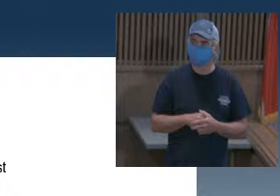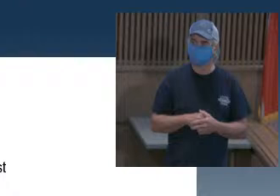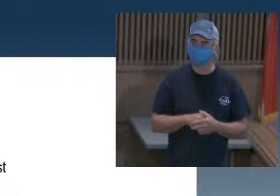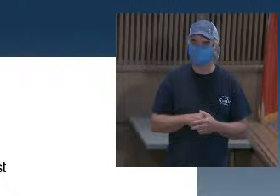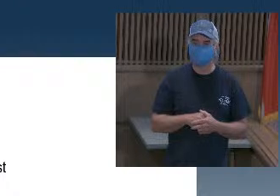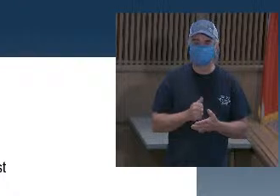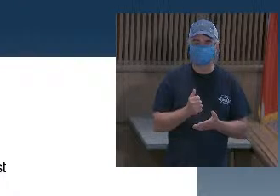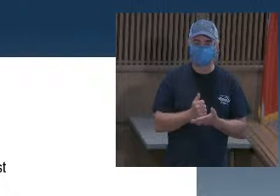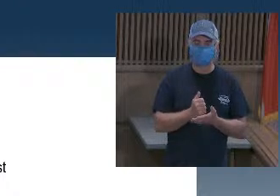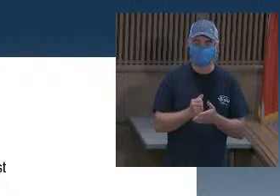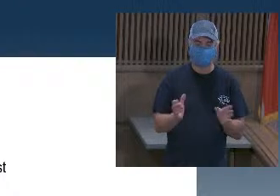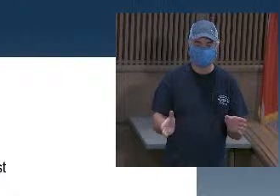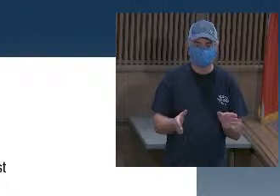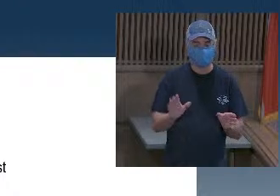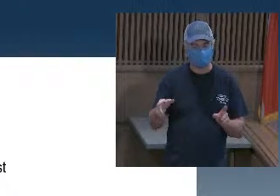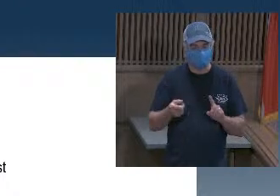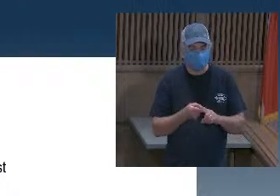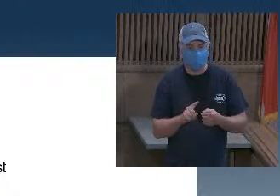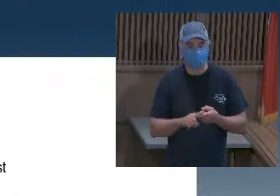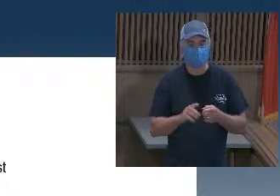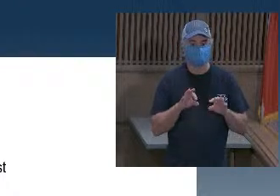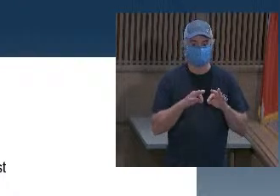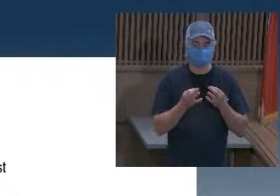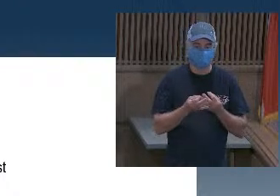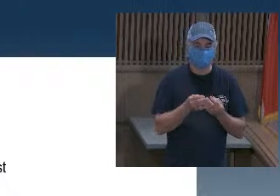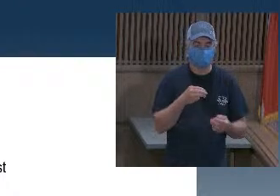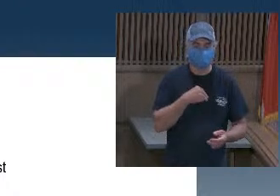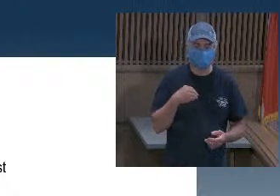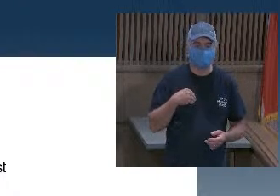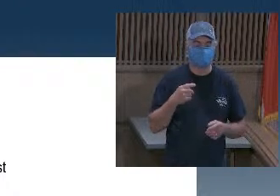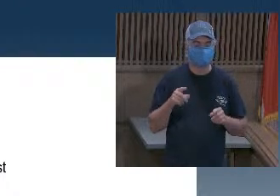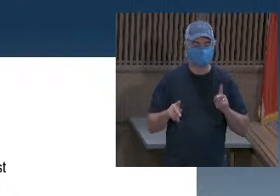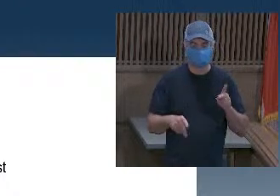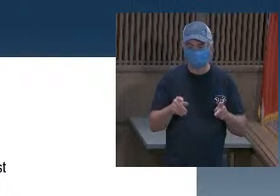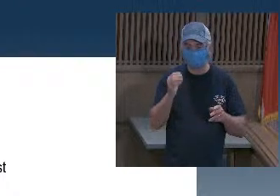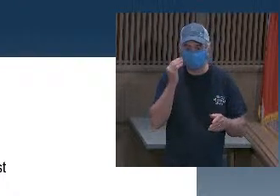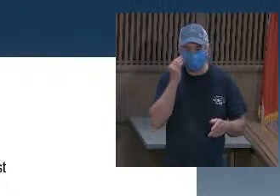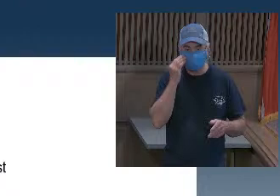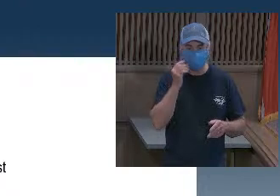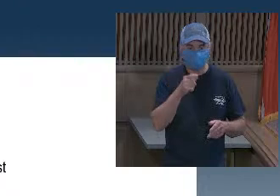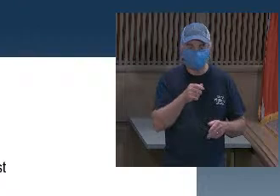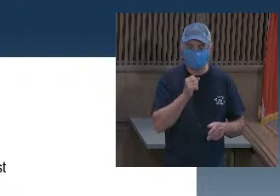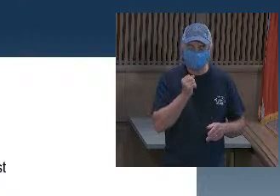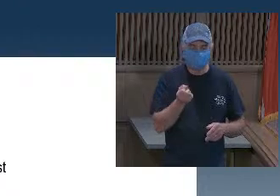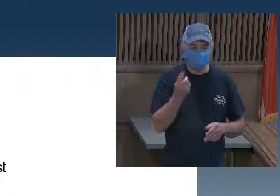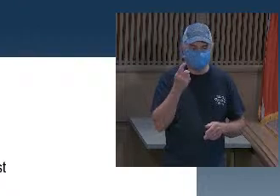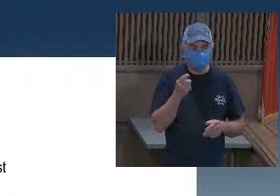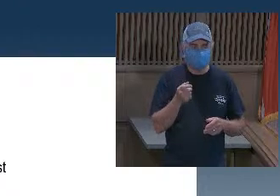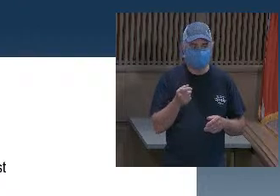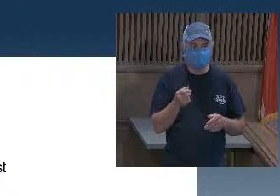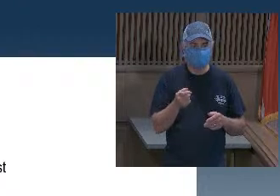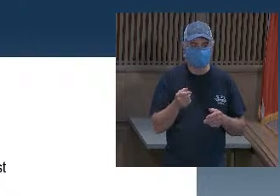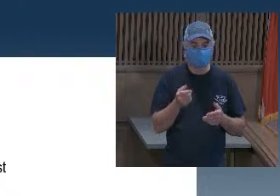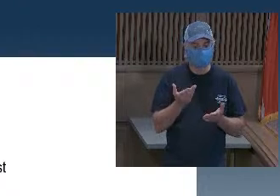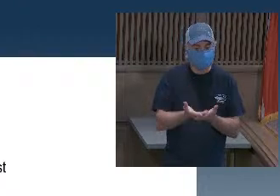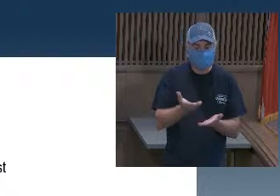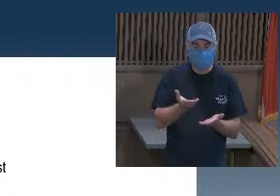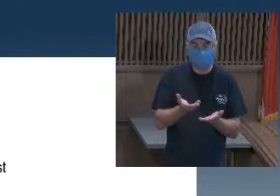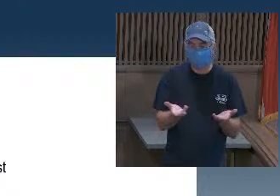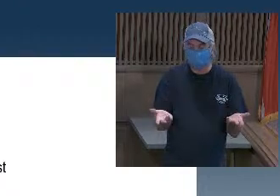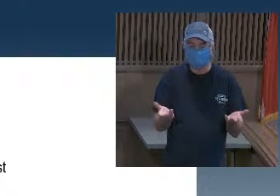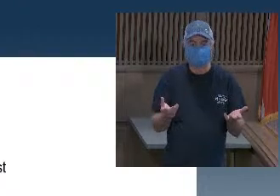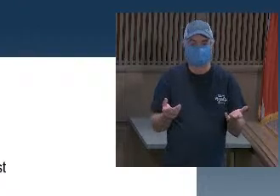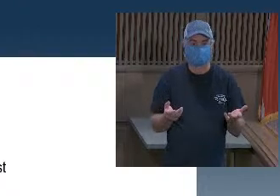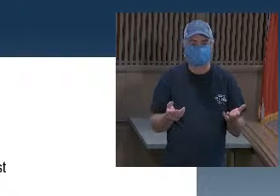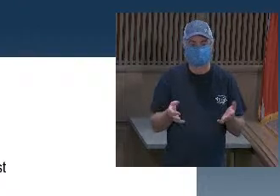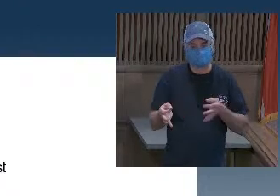the vaccine. Maybe there are people who you know who don't understand the facts. You can help share them. There are people you